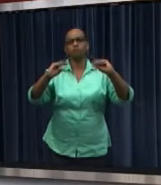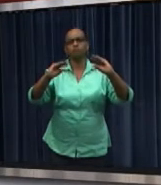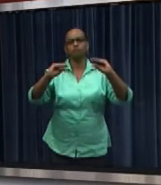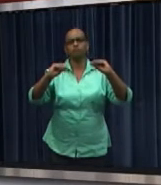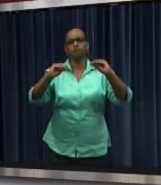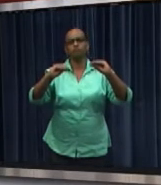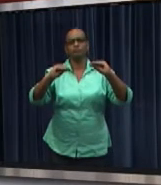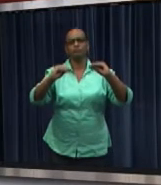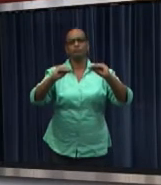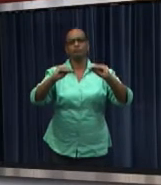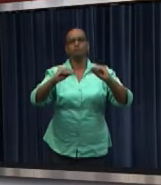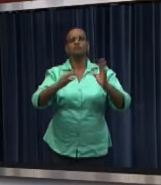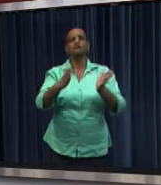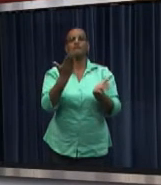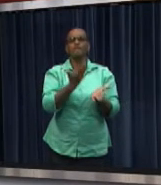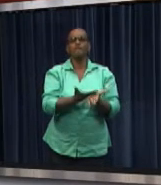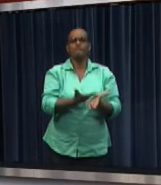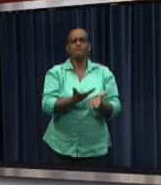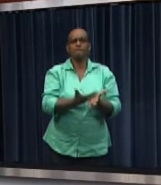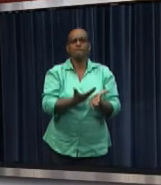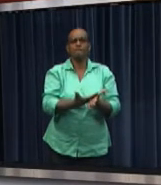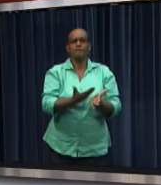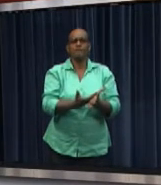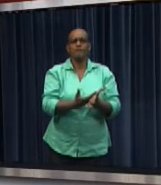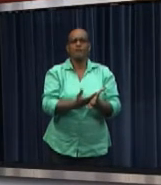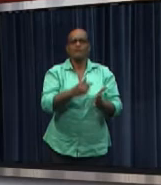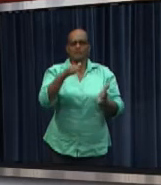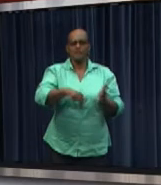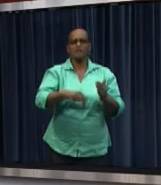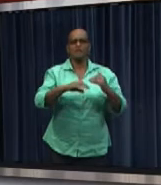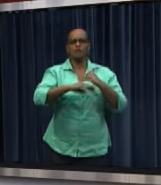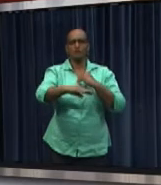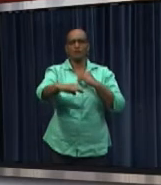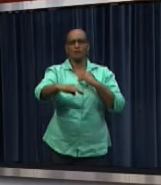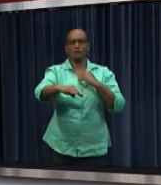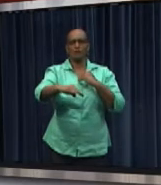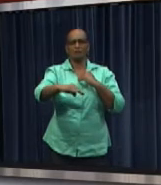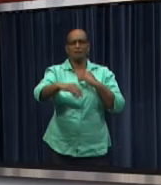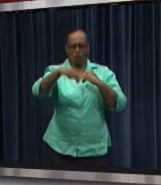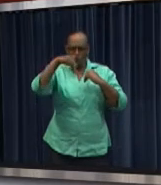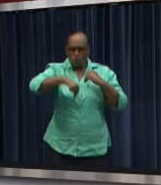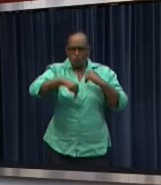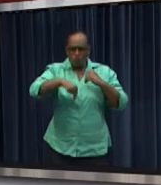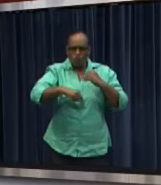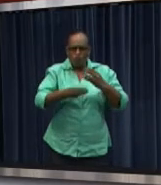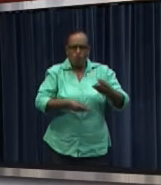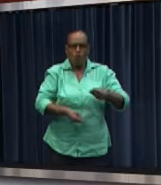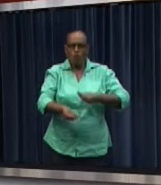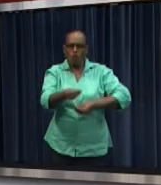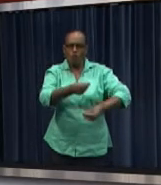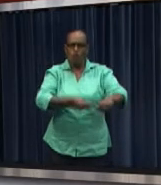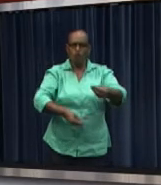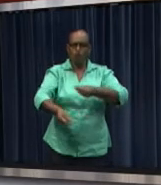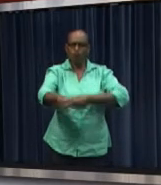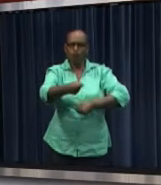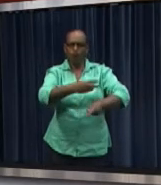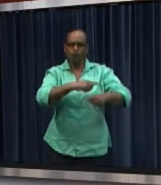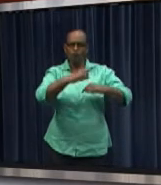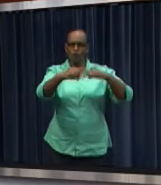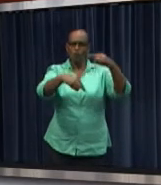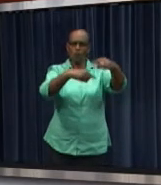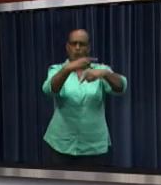Social dialogue is an important foundation in the perception of democracy in Suriname. Given the